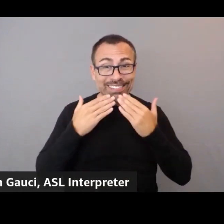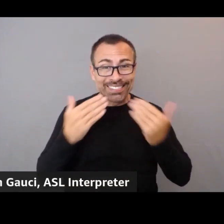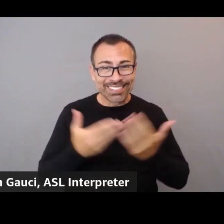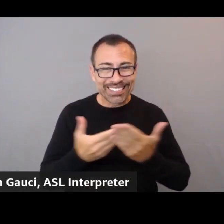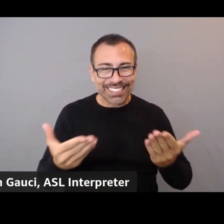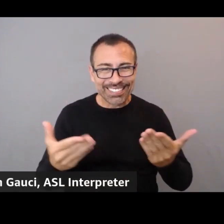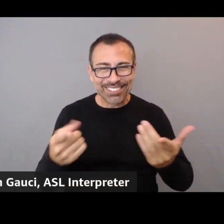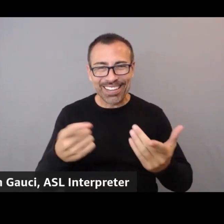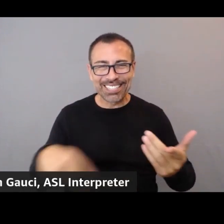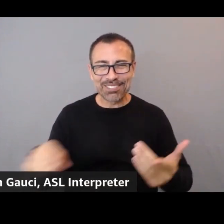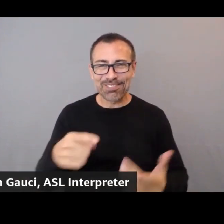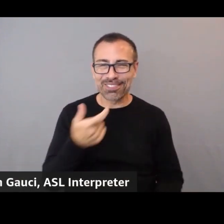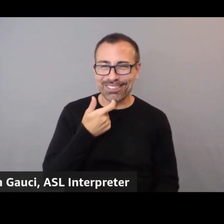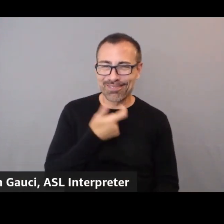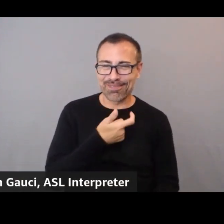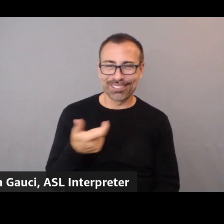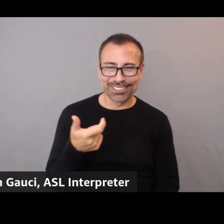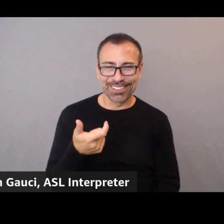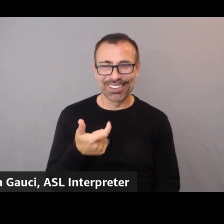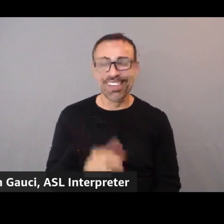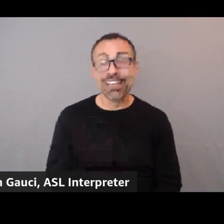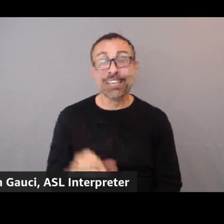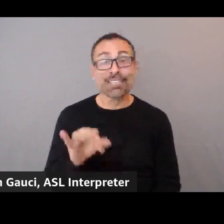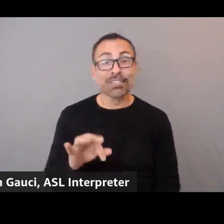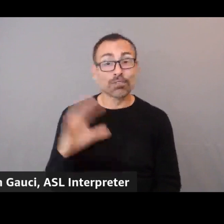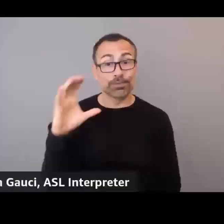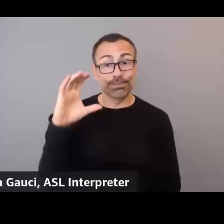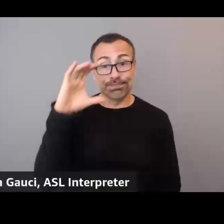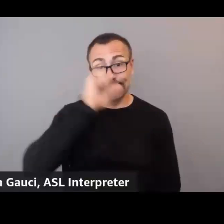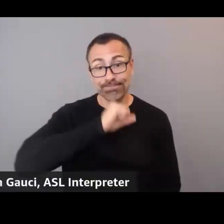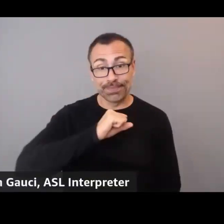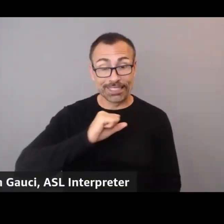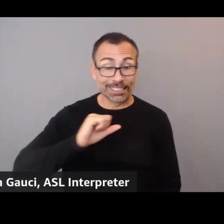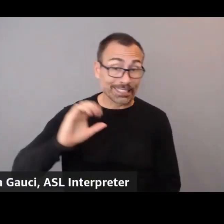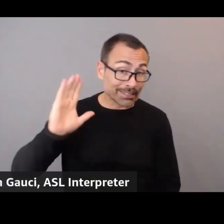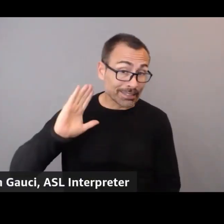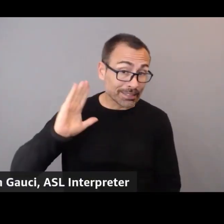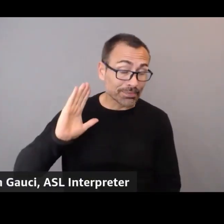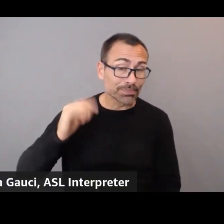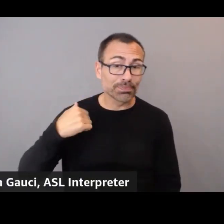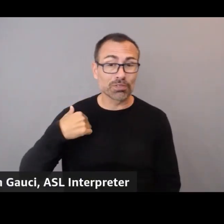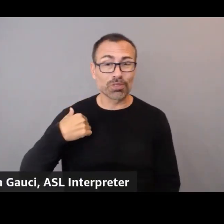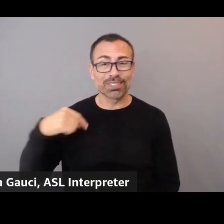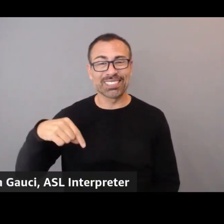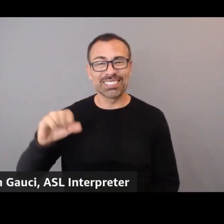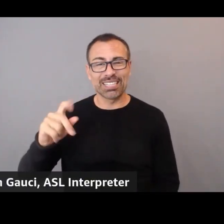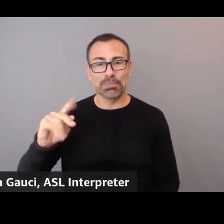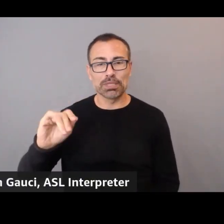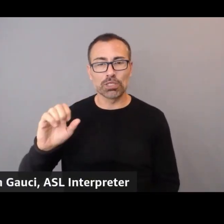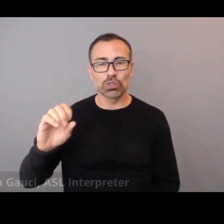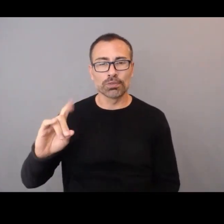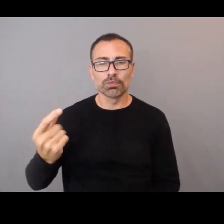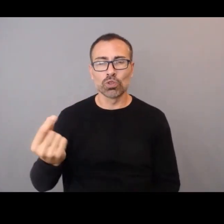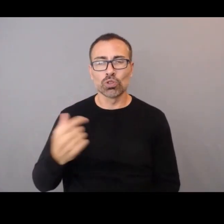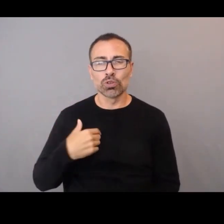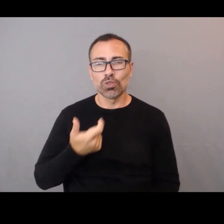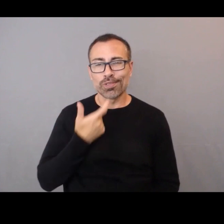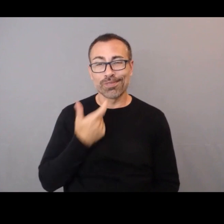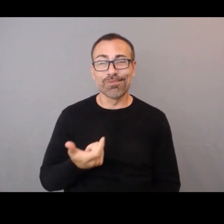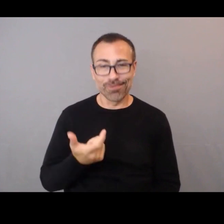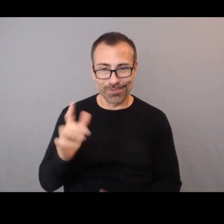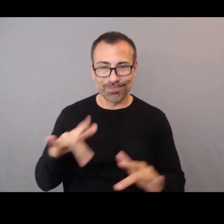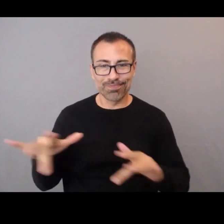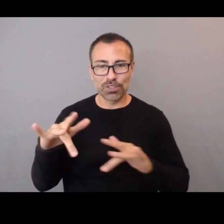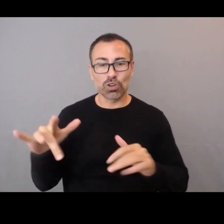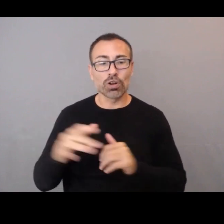being here. If you missed earlier this episode, you can go and watch the rerun of it. We have